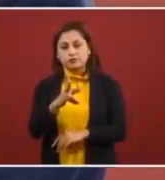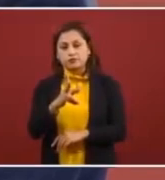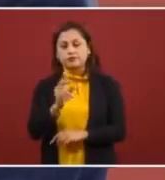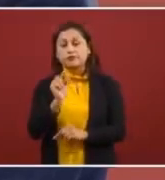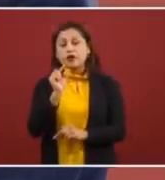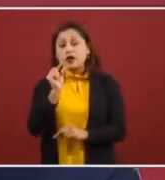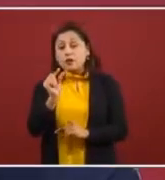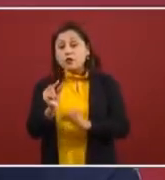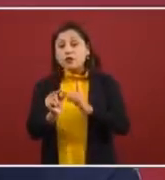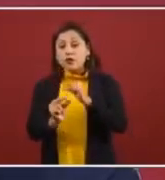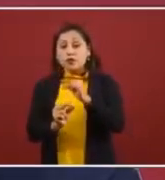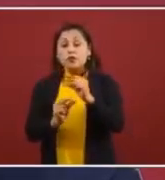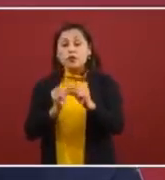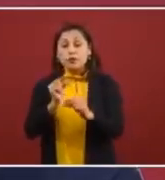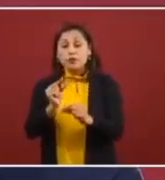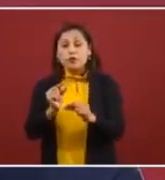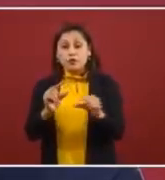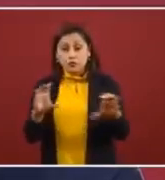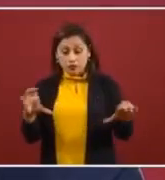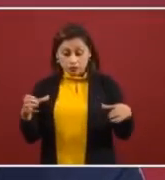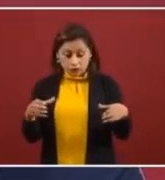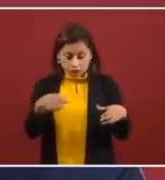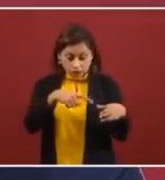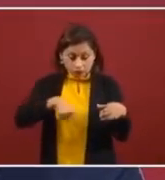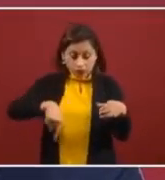so that we can separate